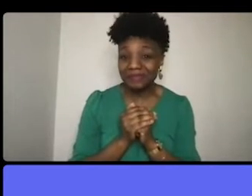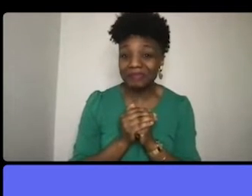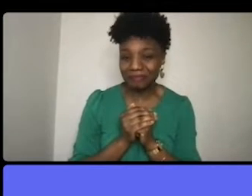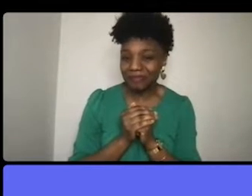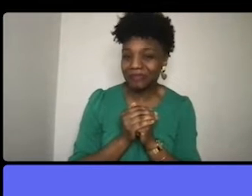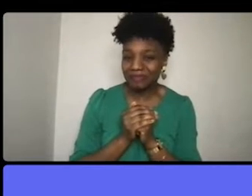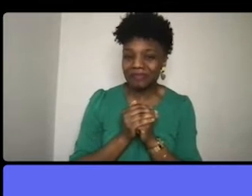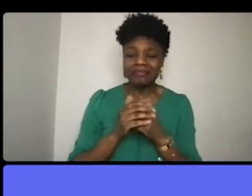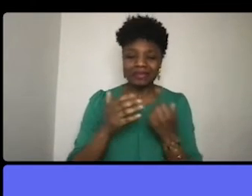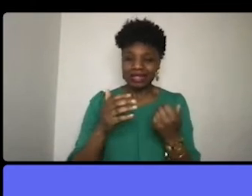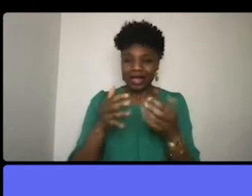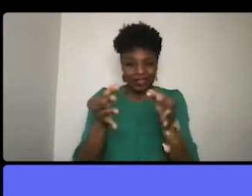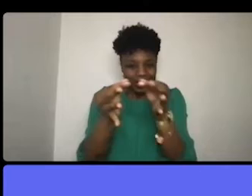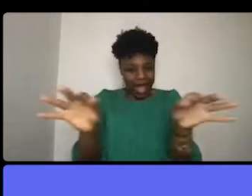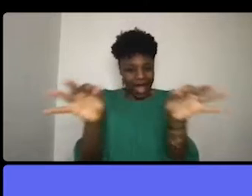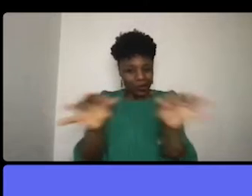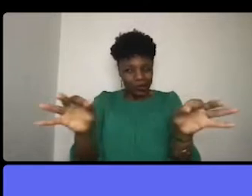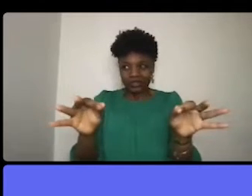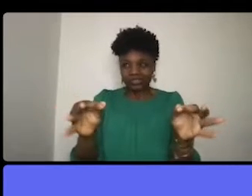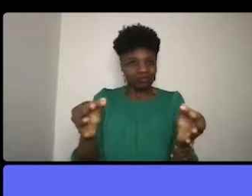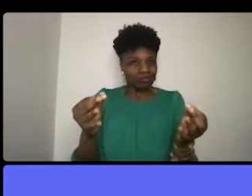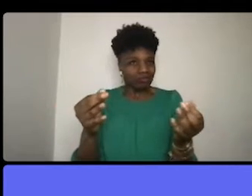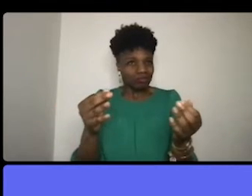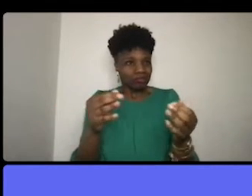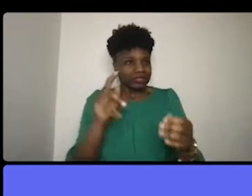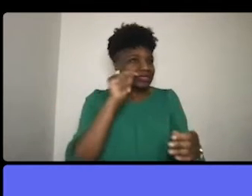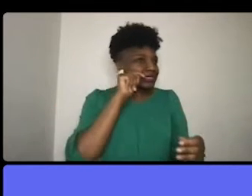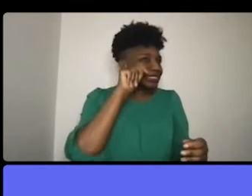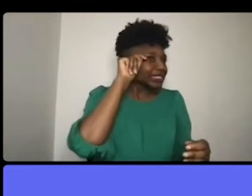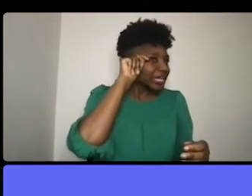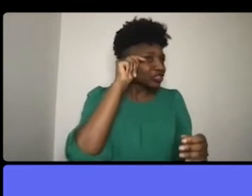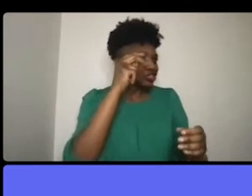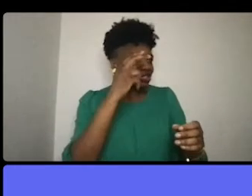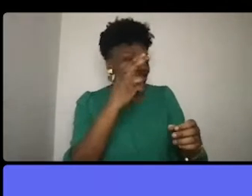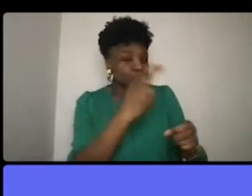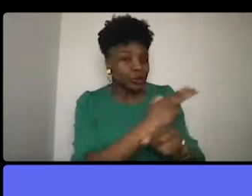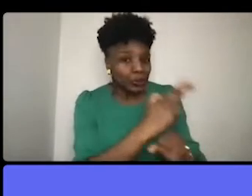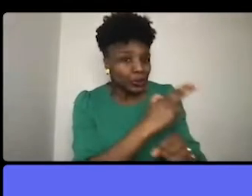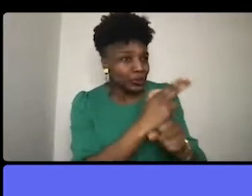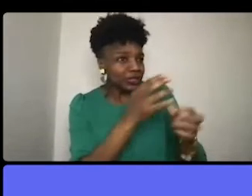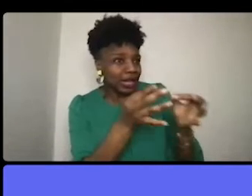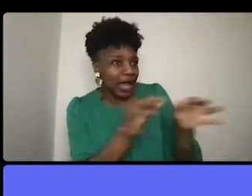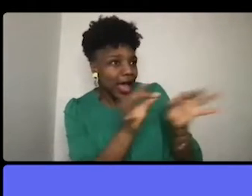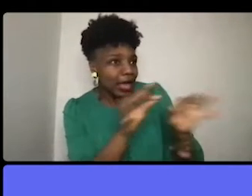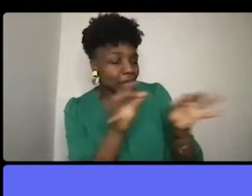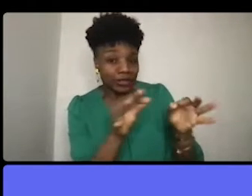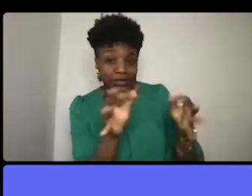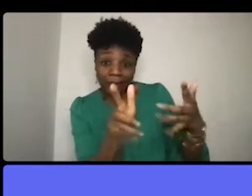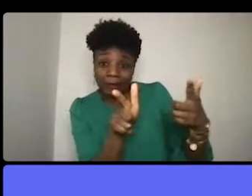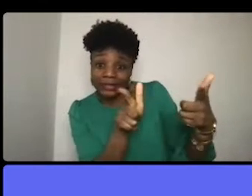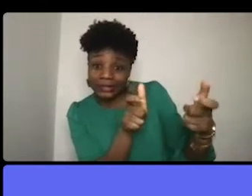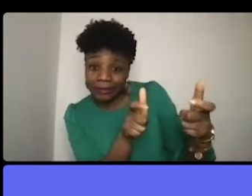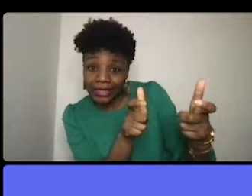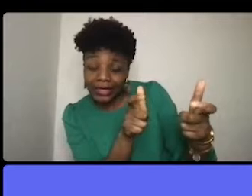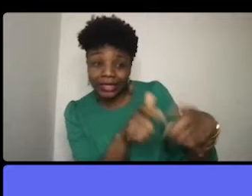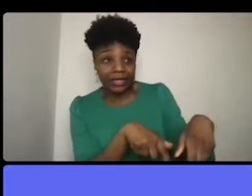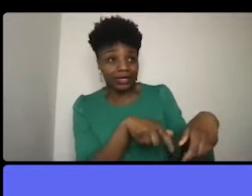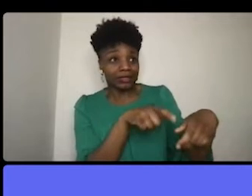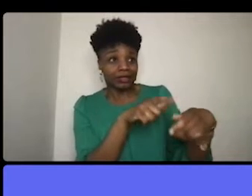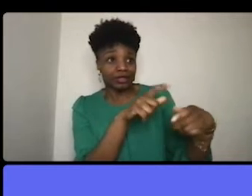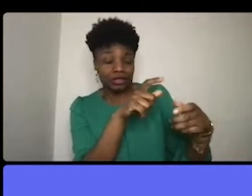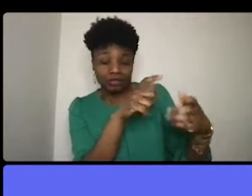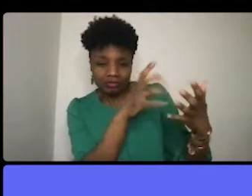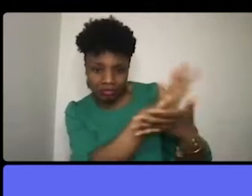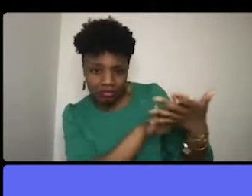they use it, the speed, that Wow. changes depending on the person, the area, the topic. Hmm.